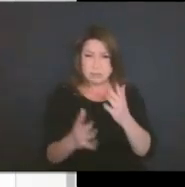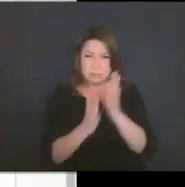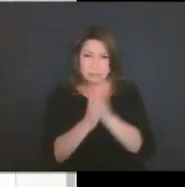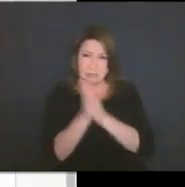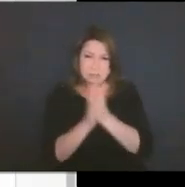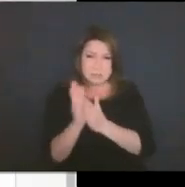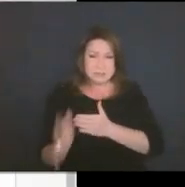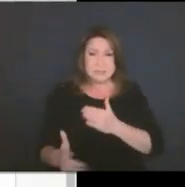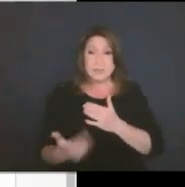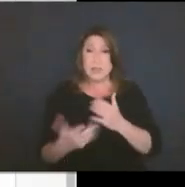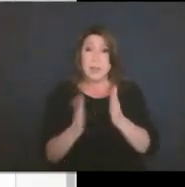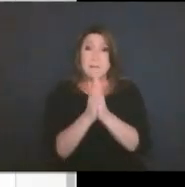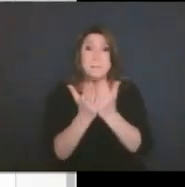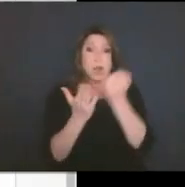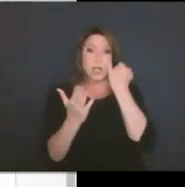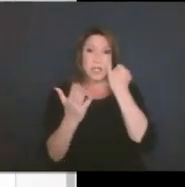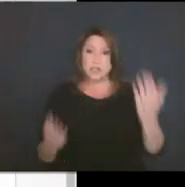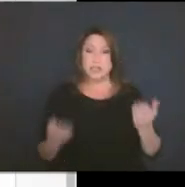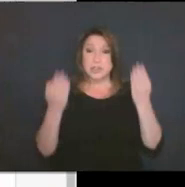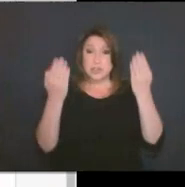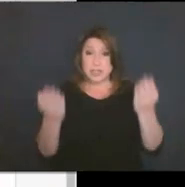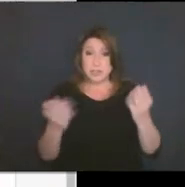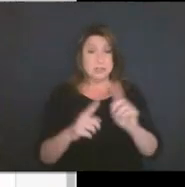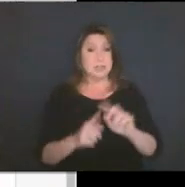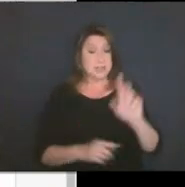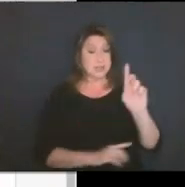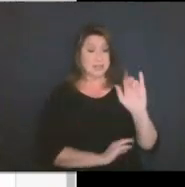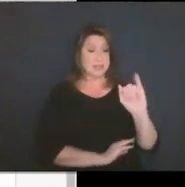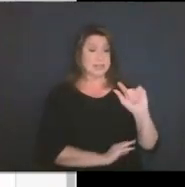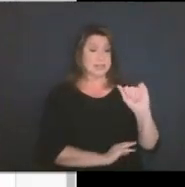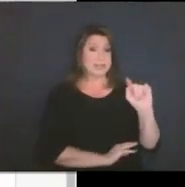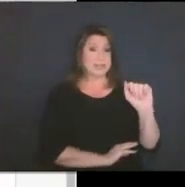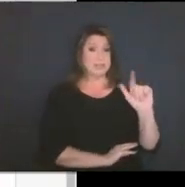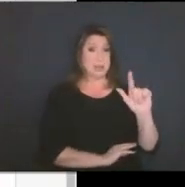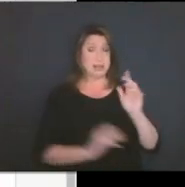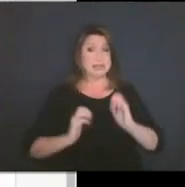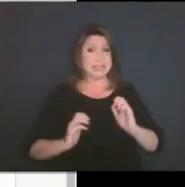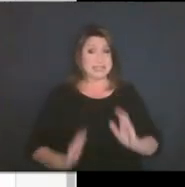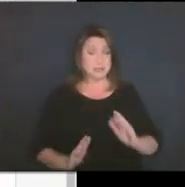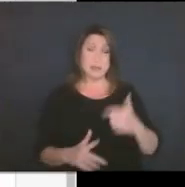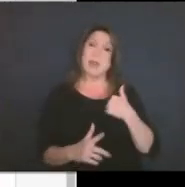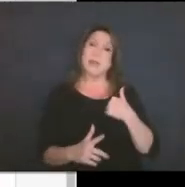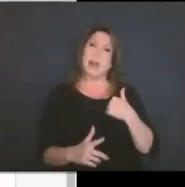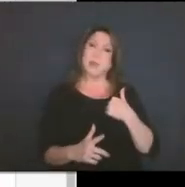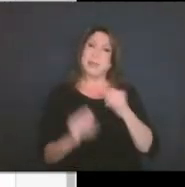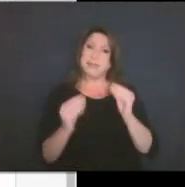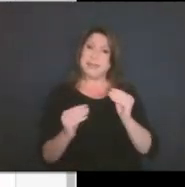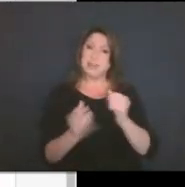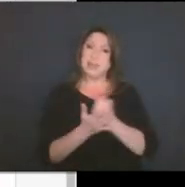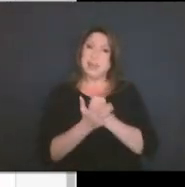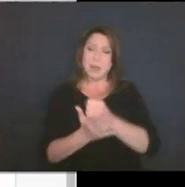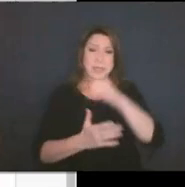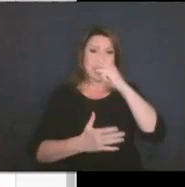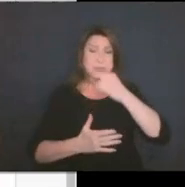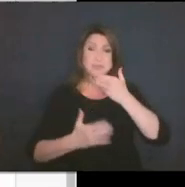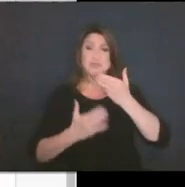This is book recommendations, digital citizenship. I will be teaching some lessons on here to help kids be better